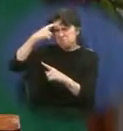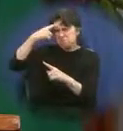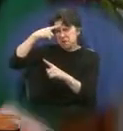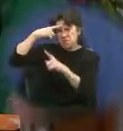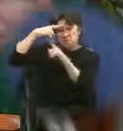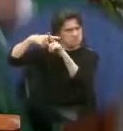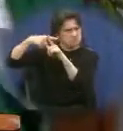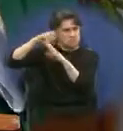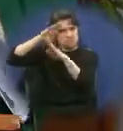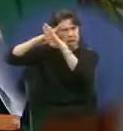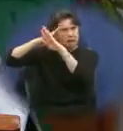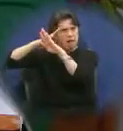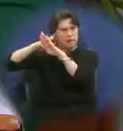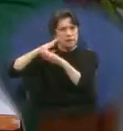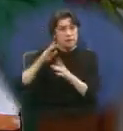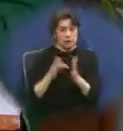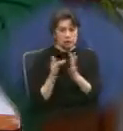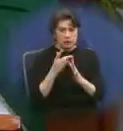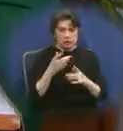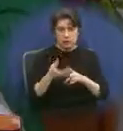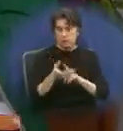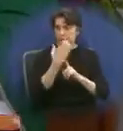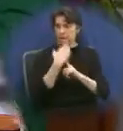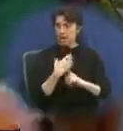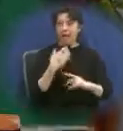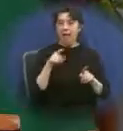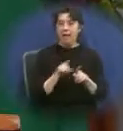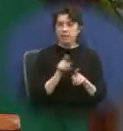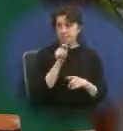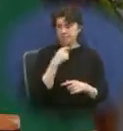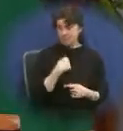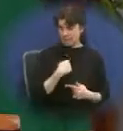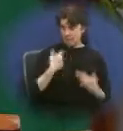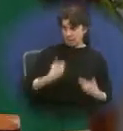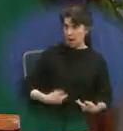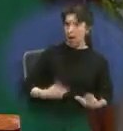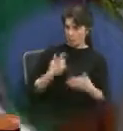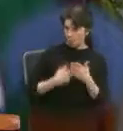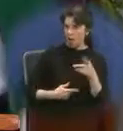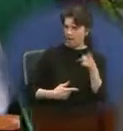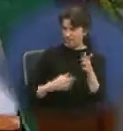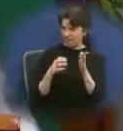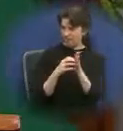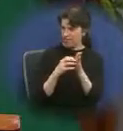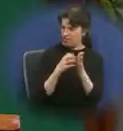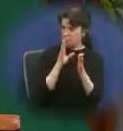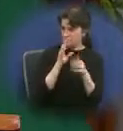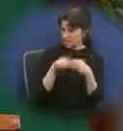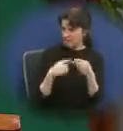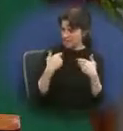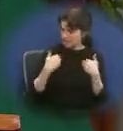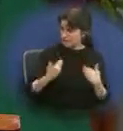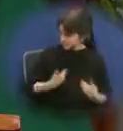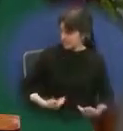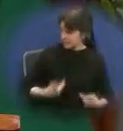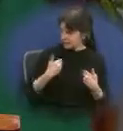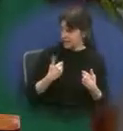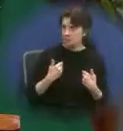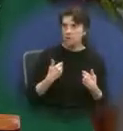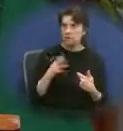as Jesus was taking on that identity of the suffering servant, those very words, and setting forth his agenda, his